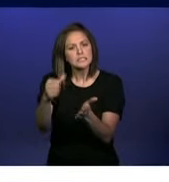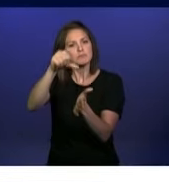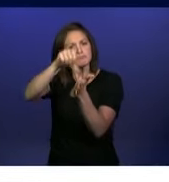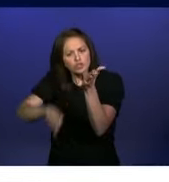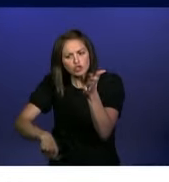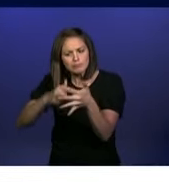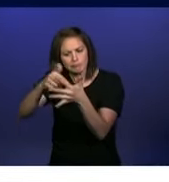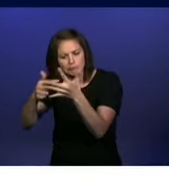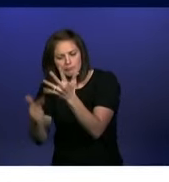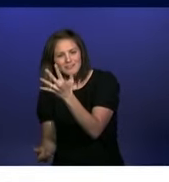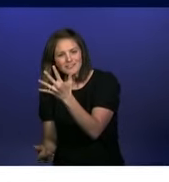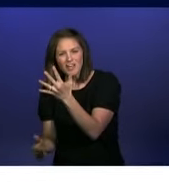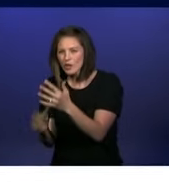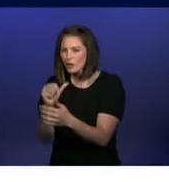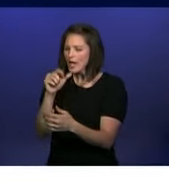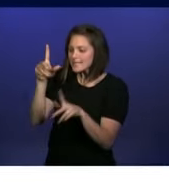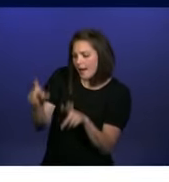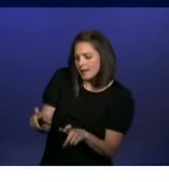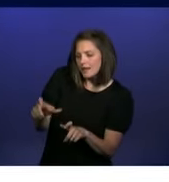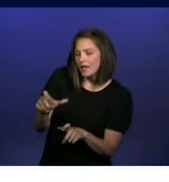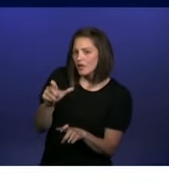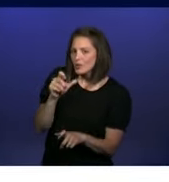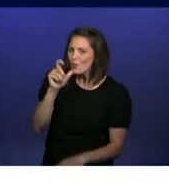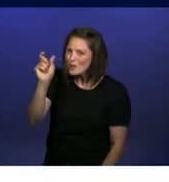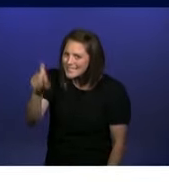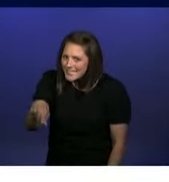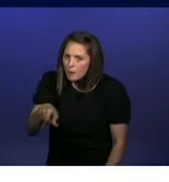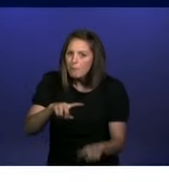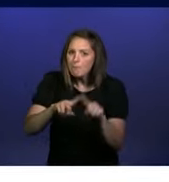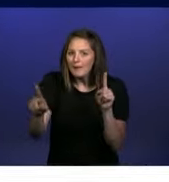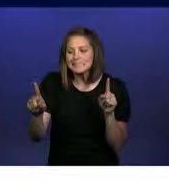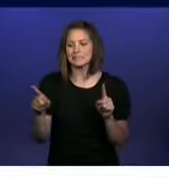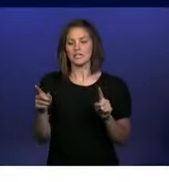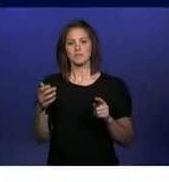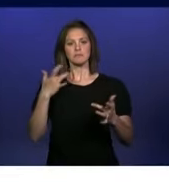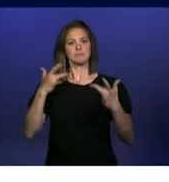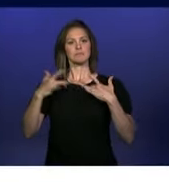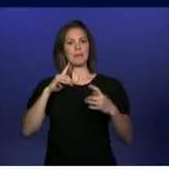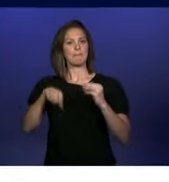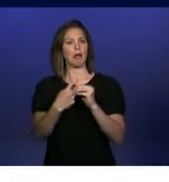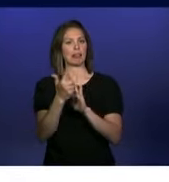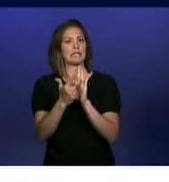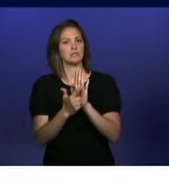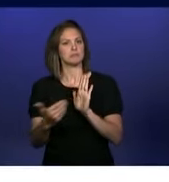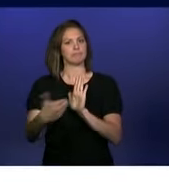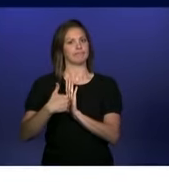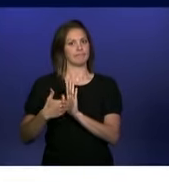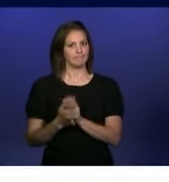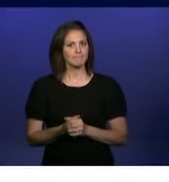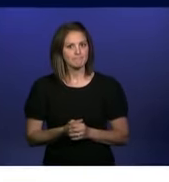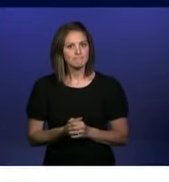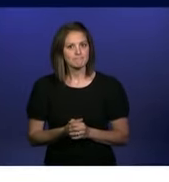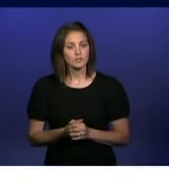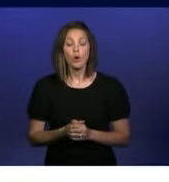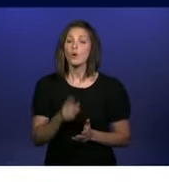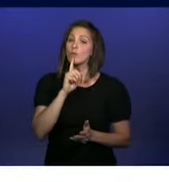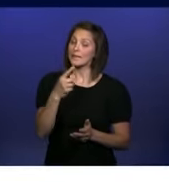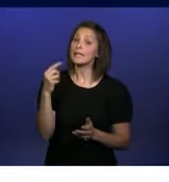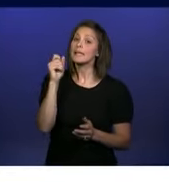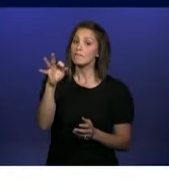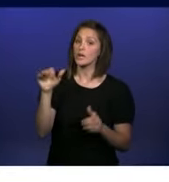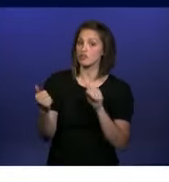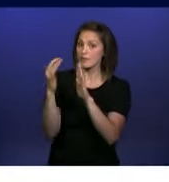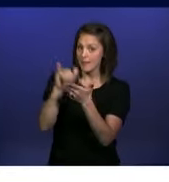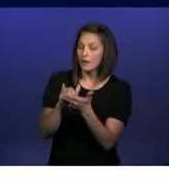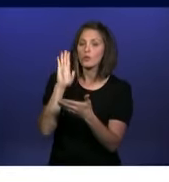it's a means of covering themselves. And so a combination of all those things, I think, would dramatically bring down the cost of healthcare. Thank